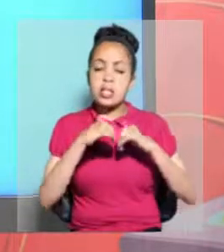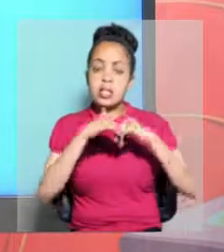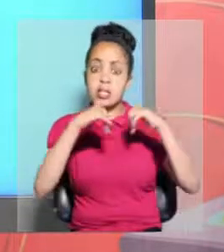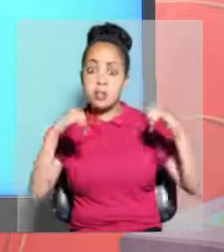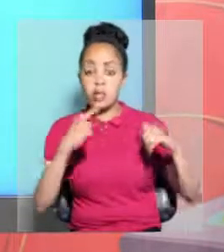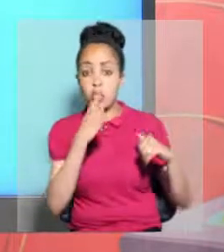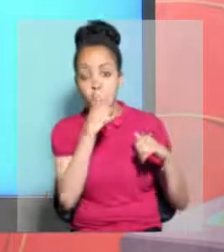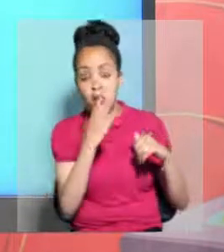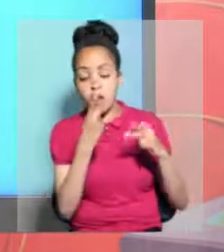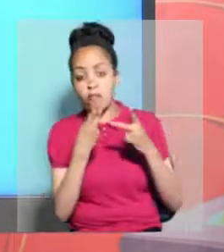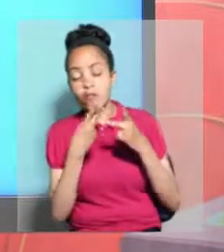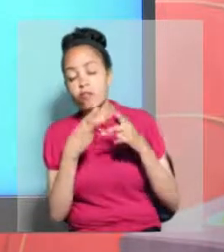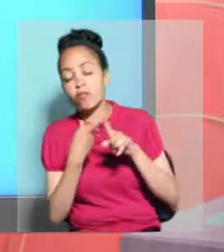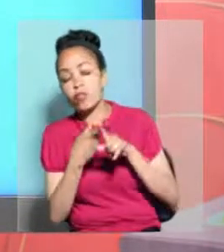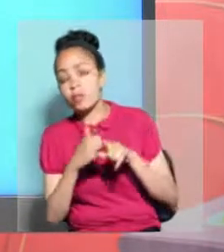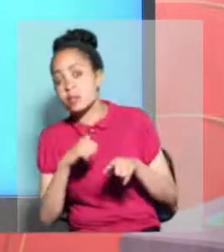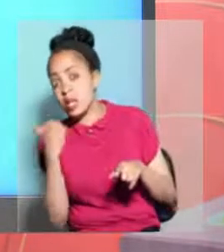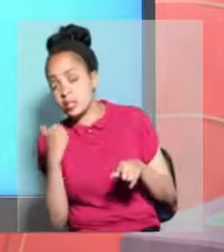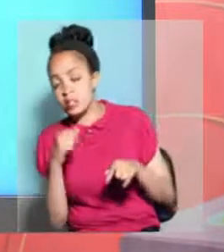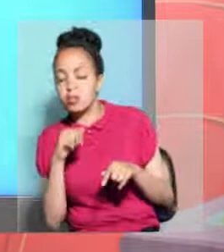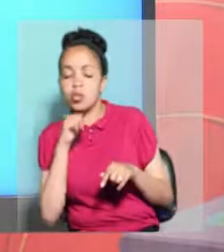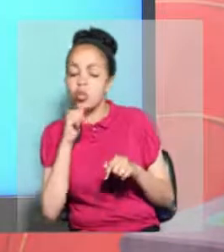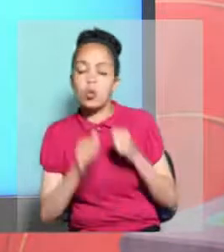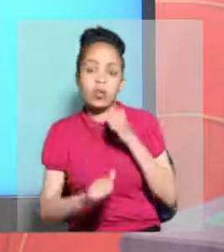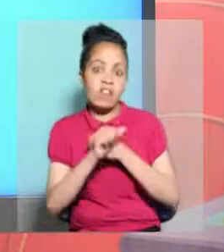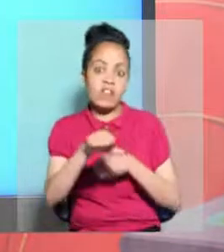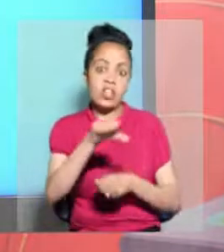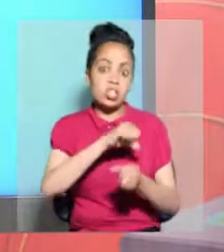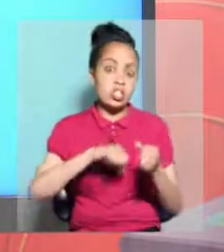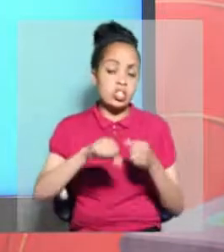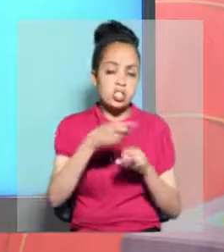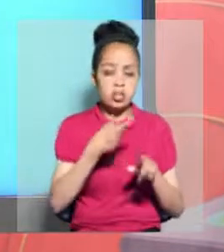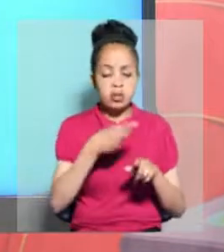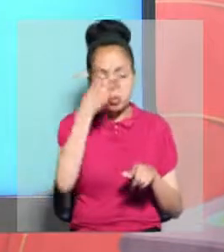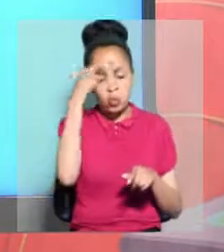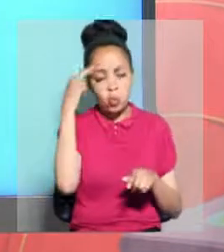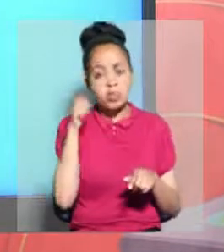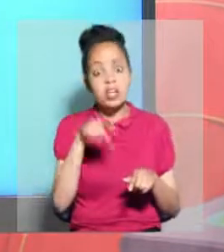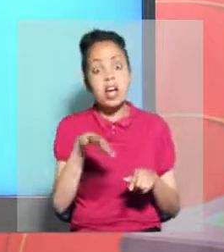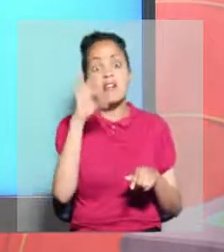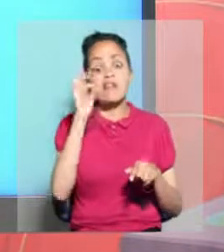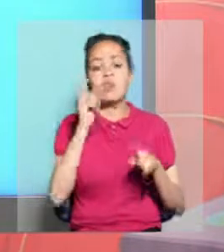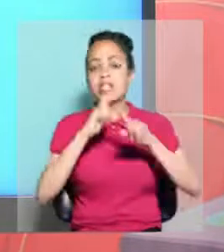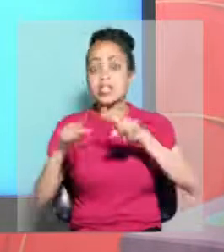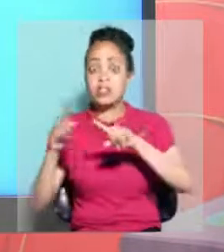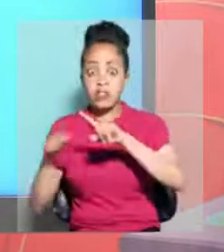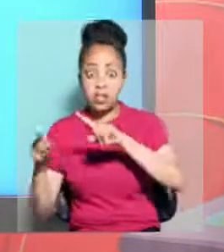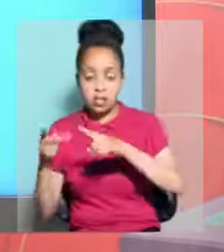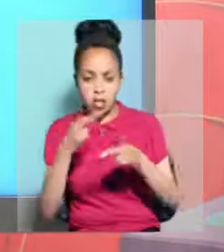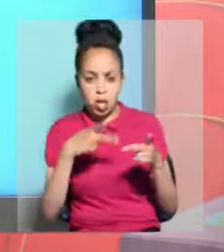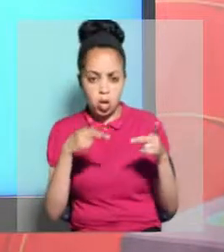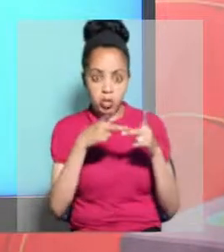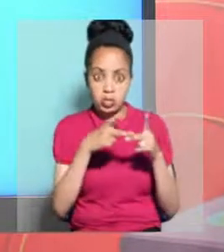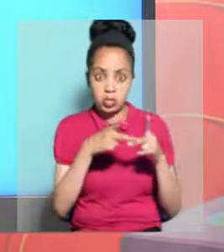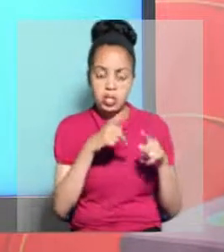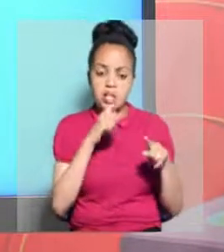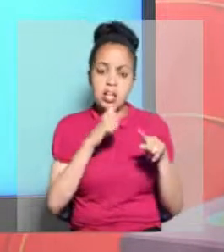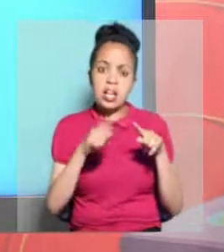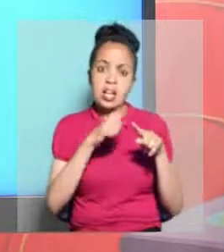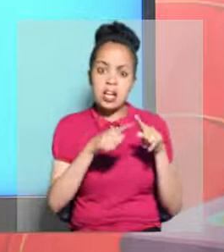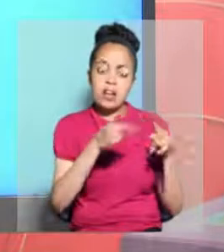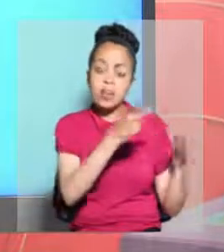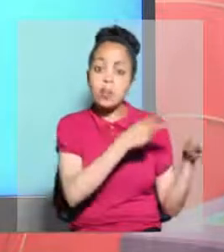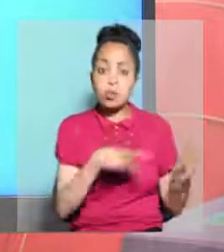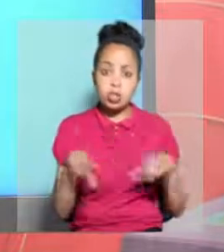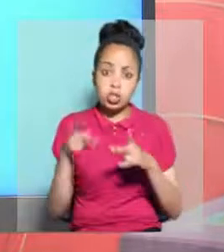separation of one trait from the else never affect each other because they are found as a different locus, different